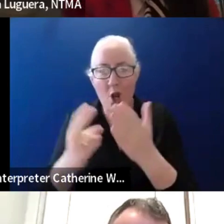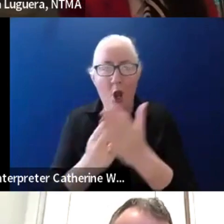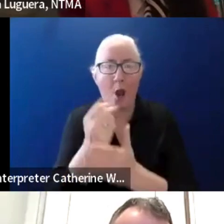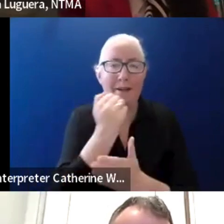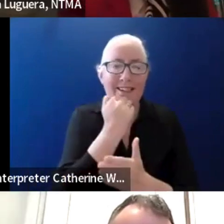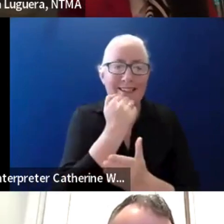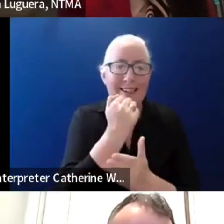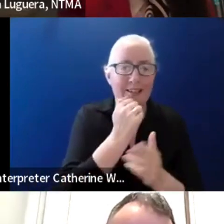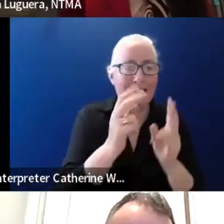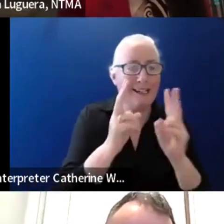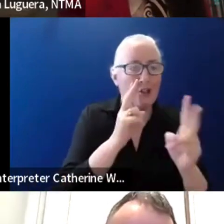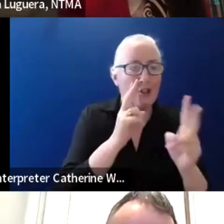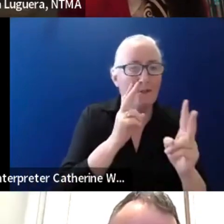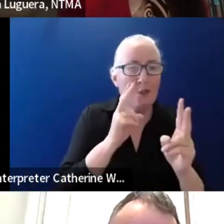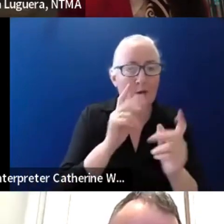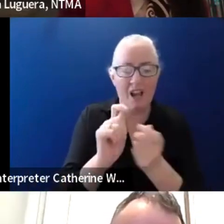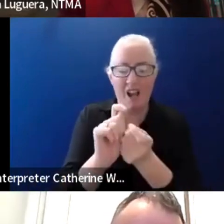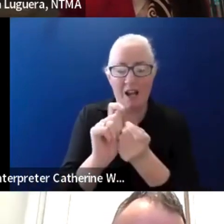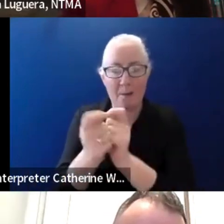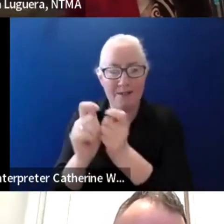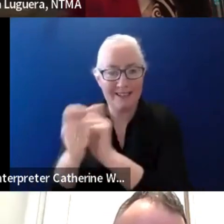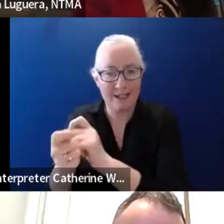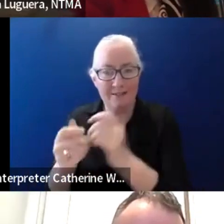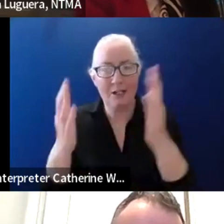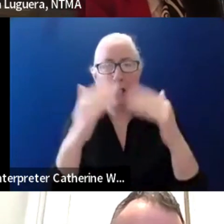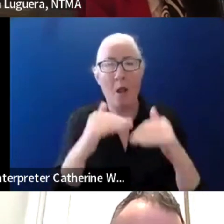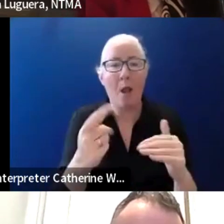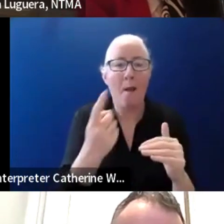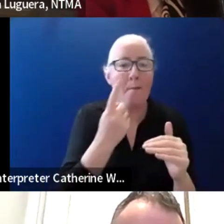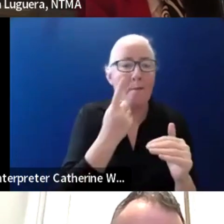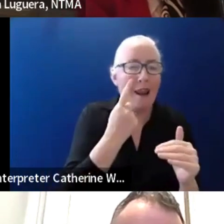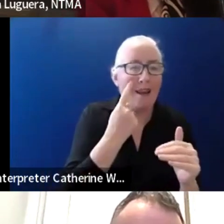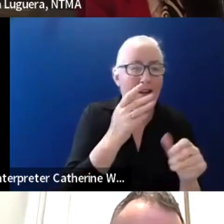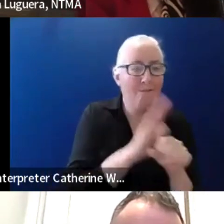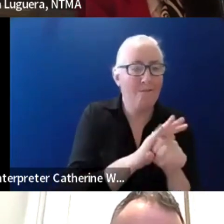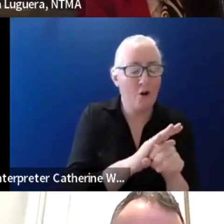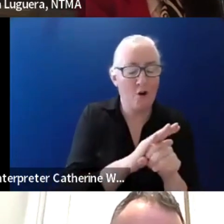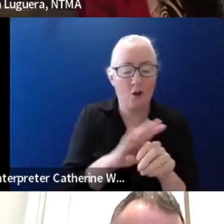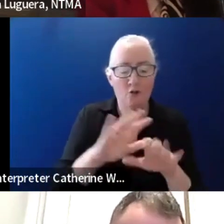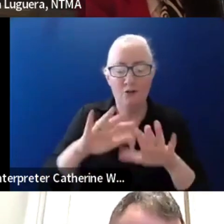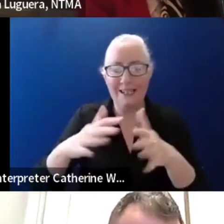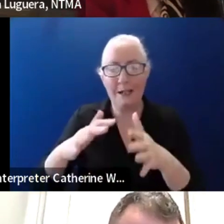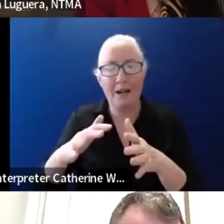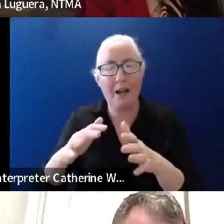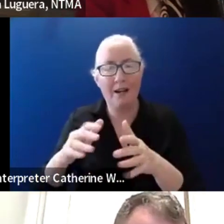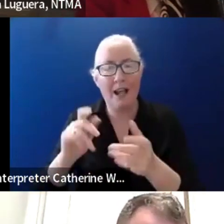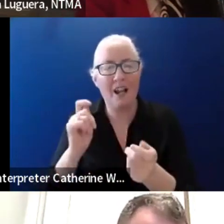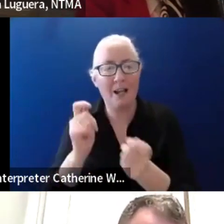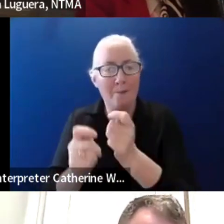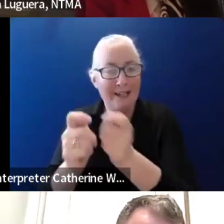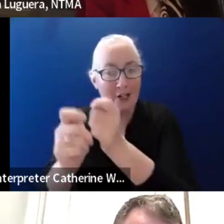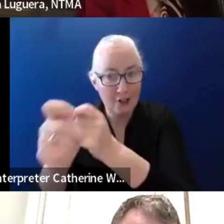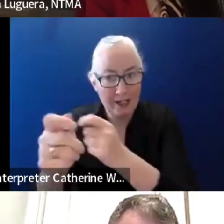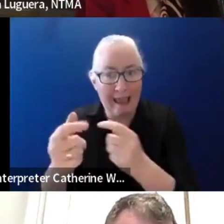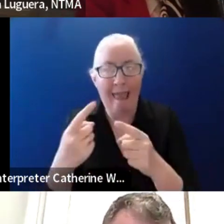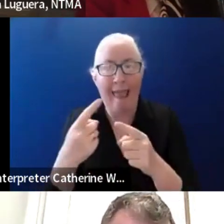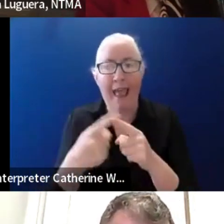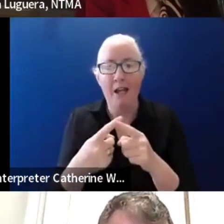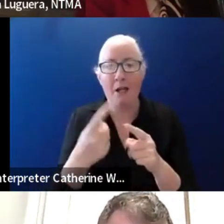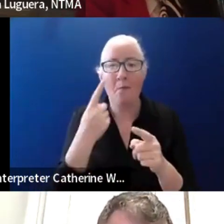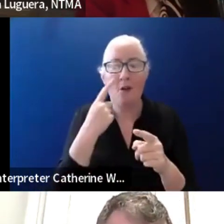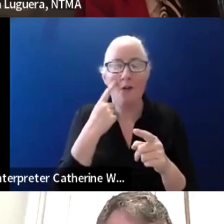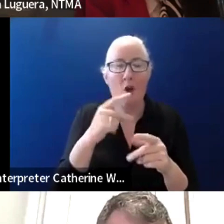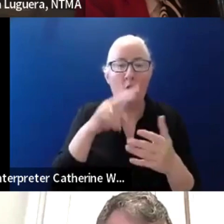interview accommodations, and a pilot for reasonable accommodations passports. And we've also piloted read and